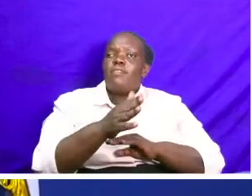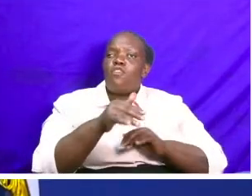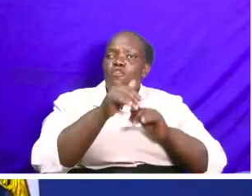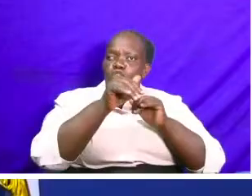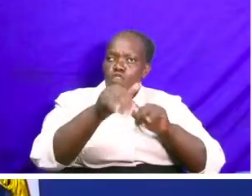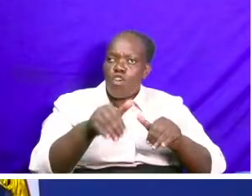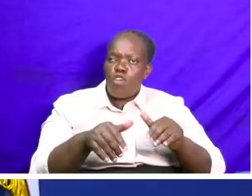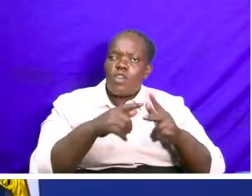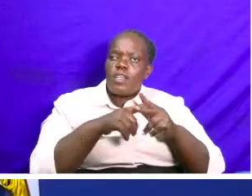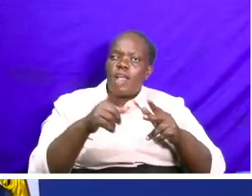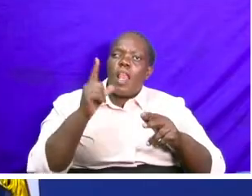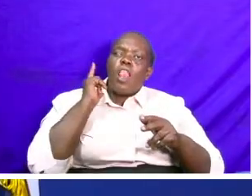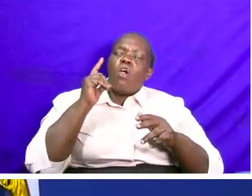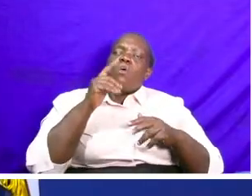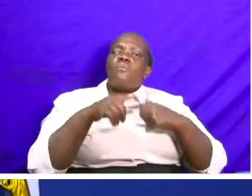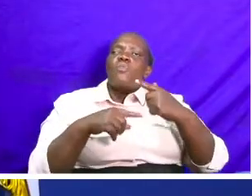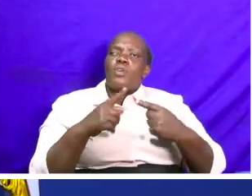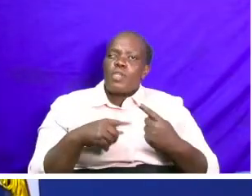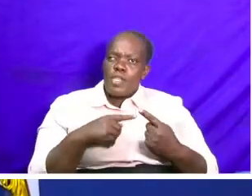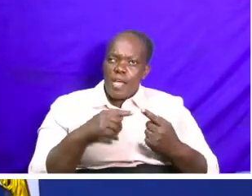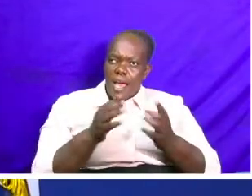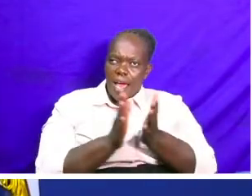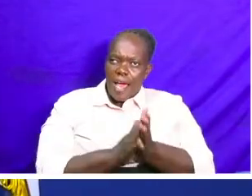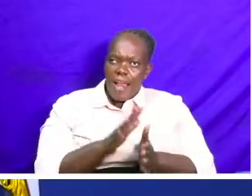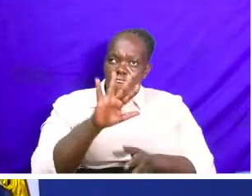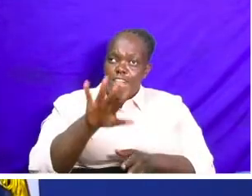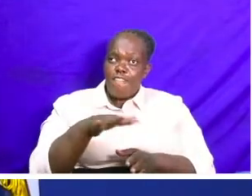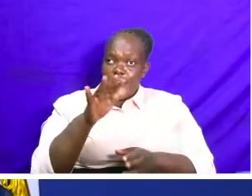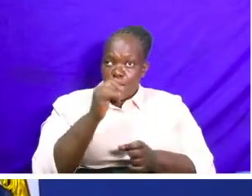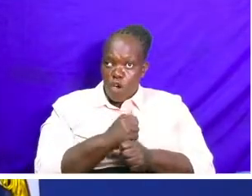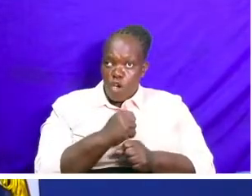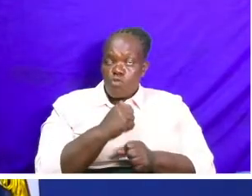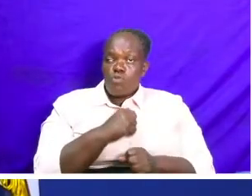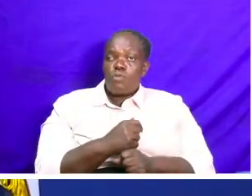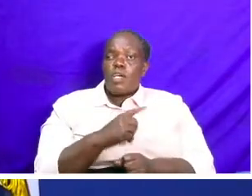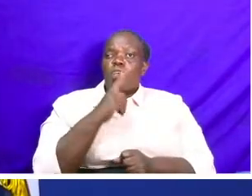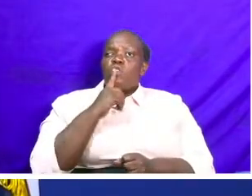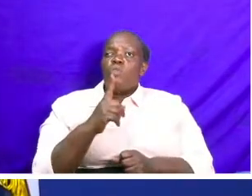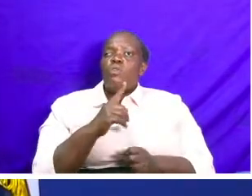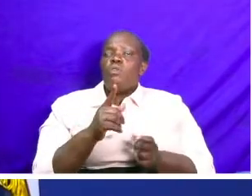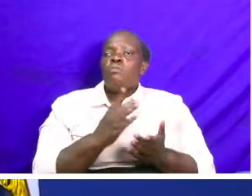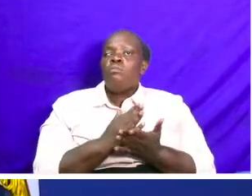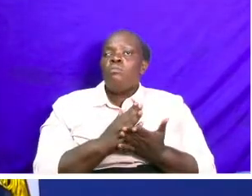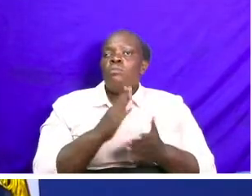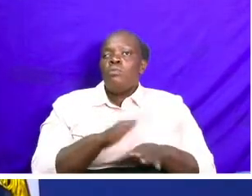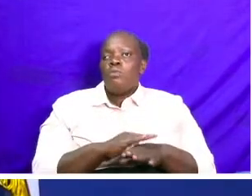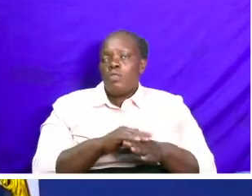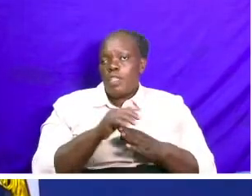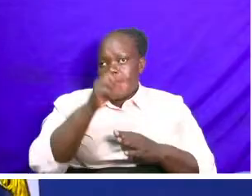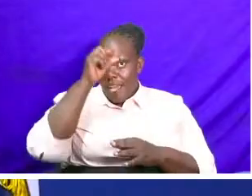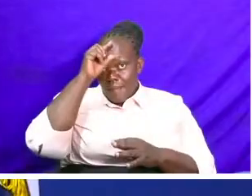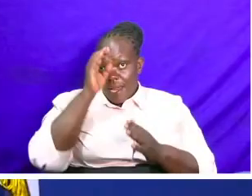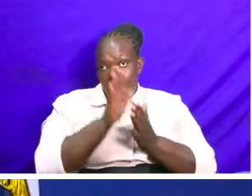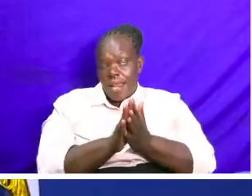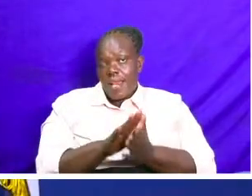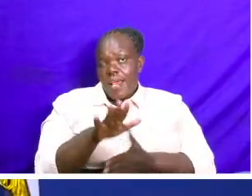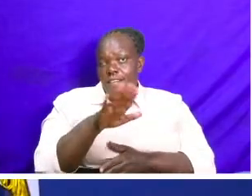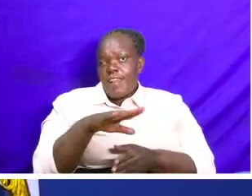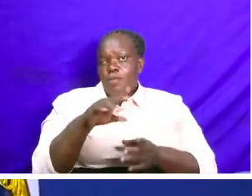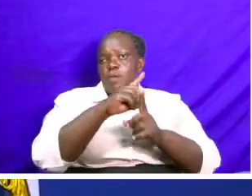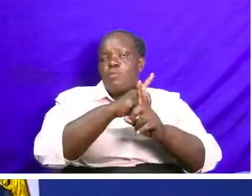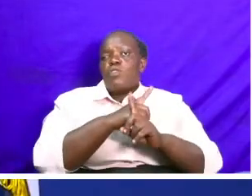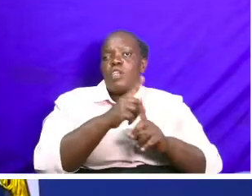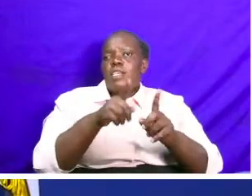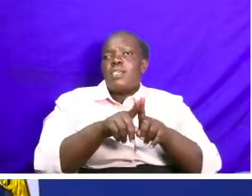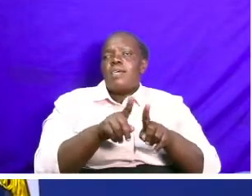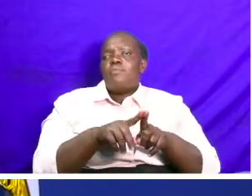to established legal procedures and frameworks to ensure proper governance and environmental protection, with